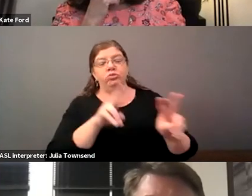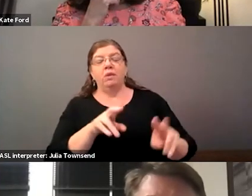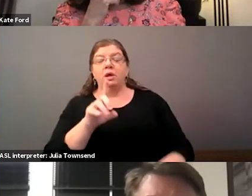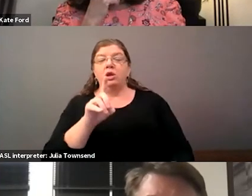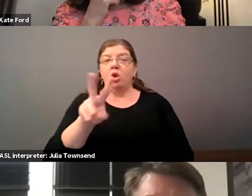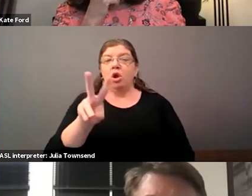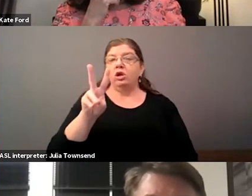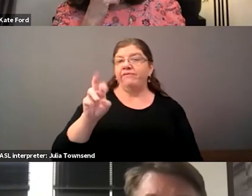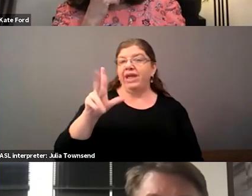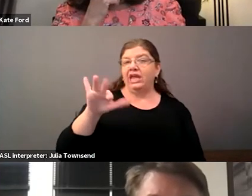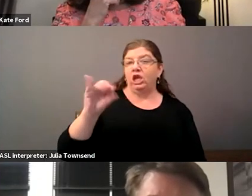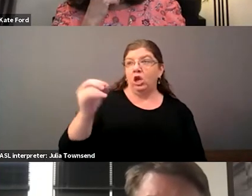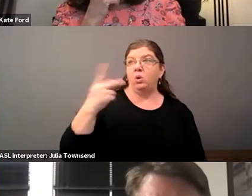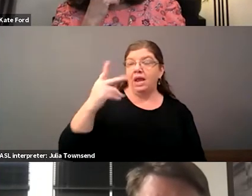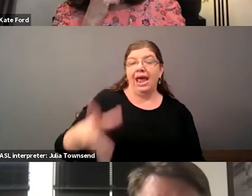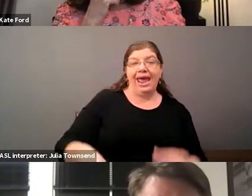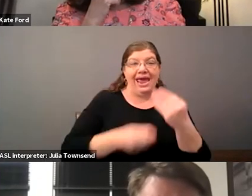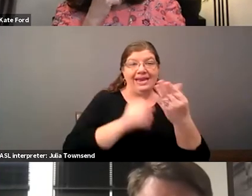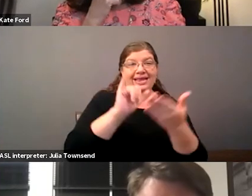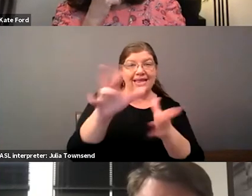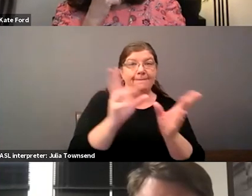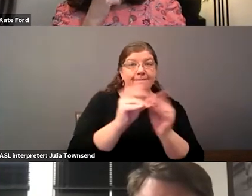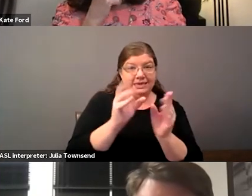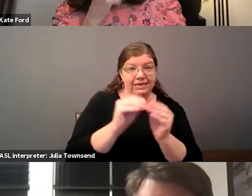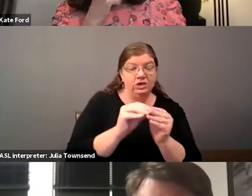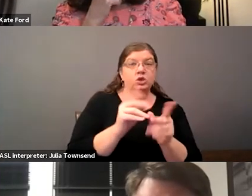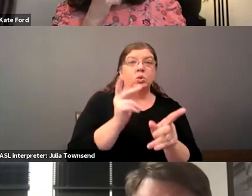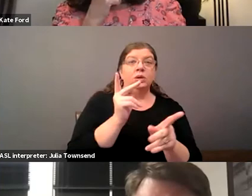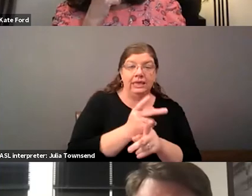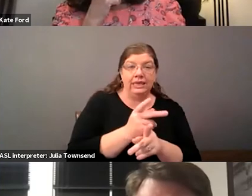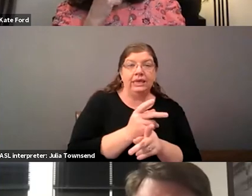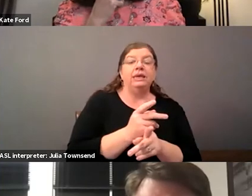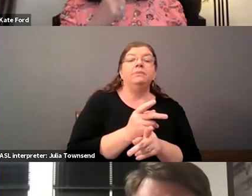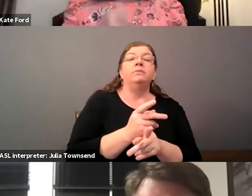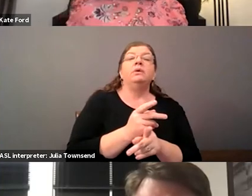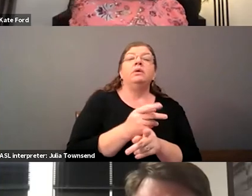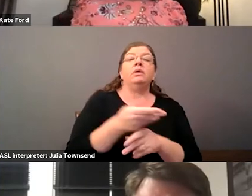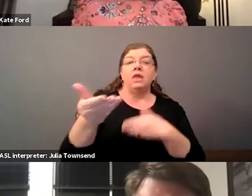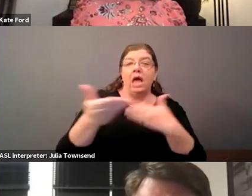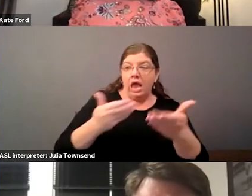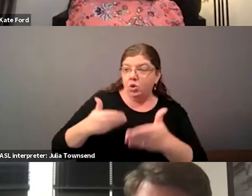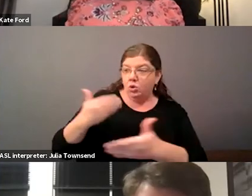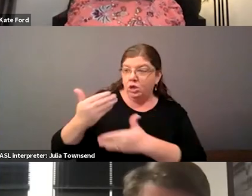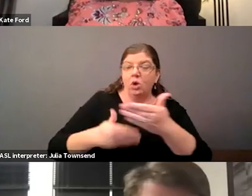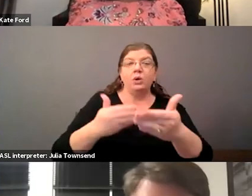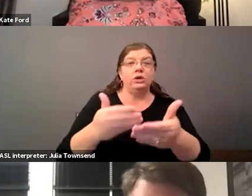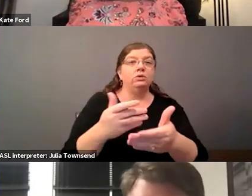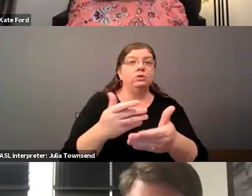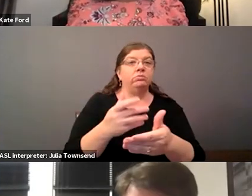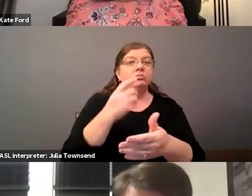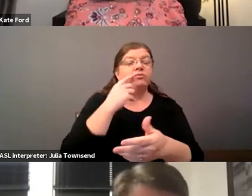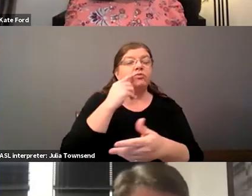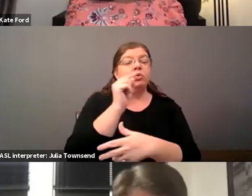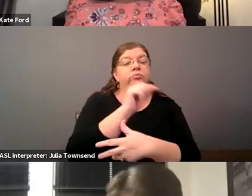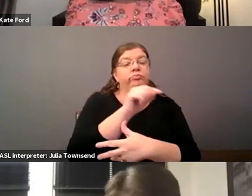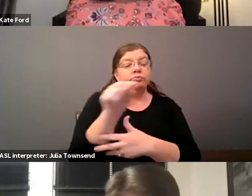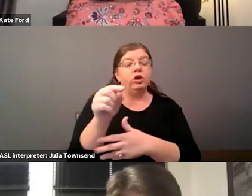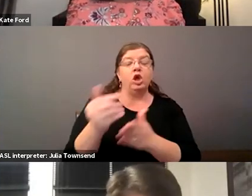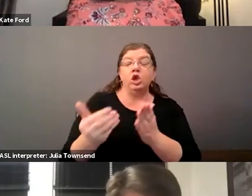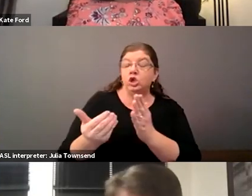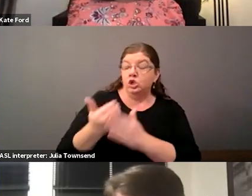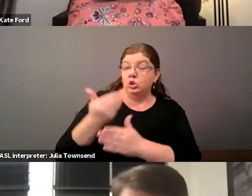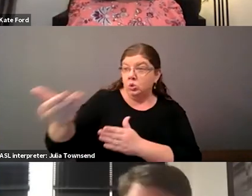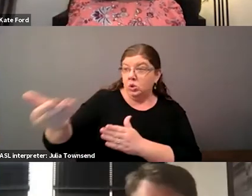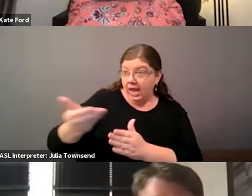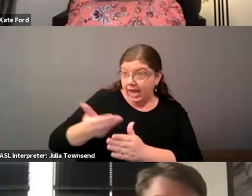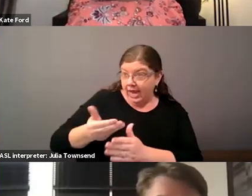added that meeting so that we can keep the flow of hiring going and place those um place those newly